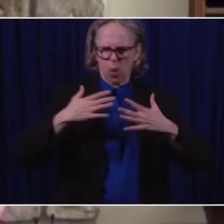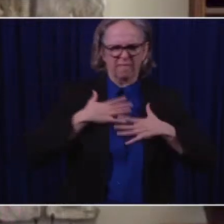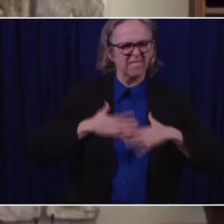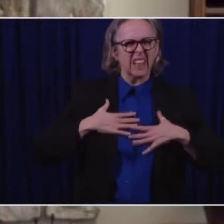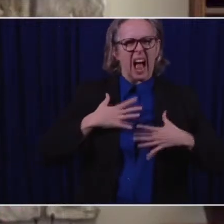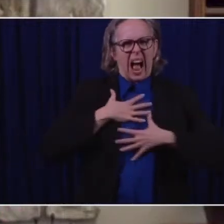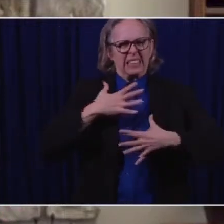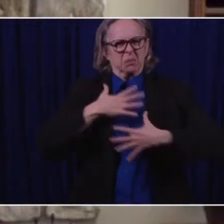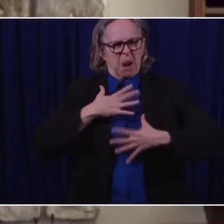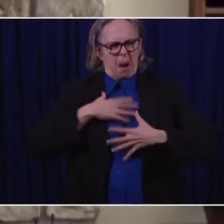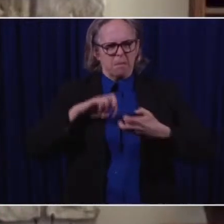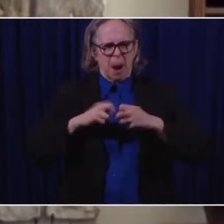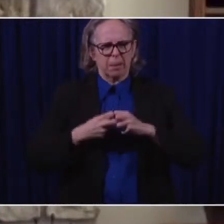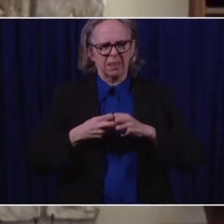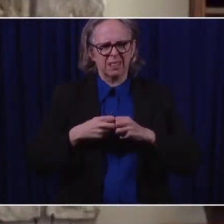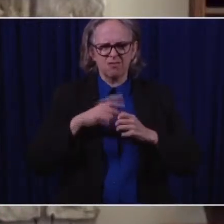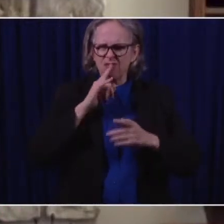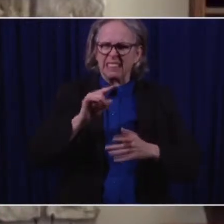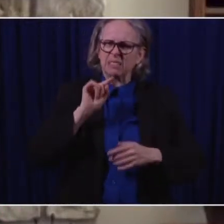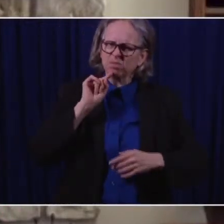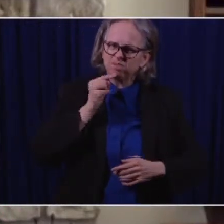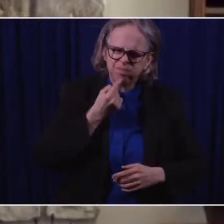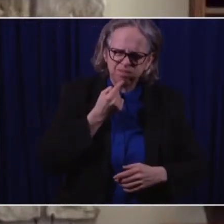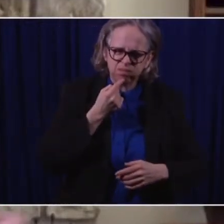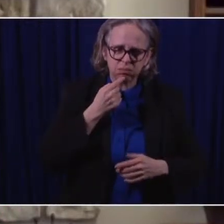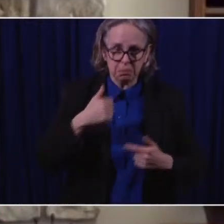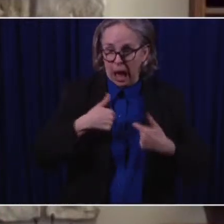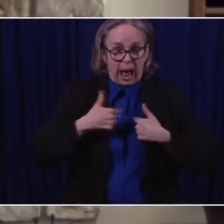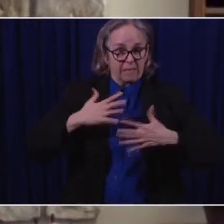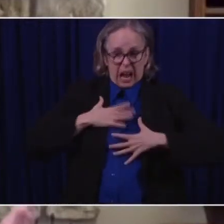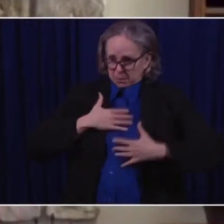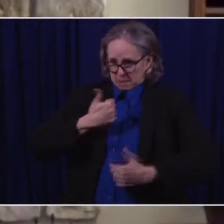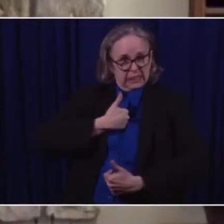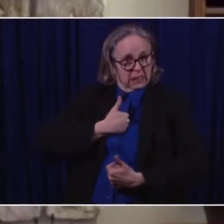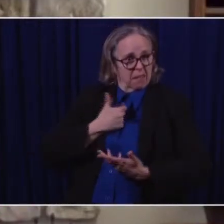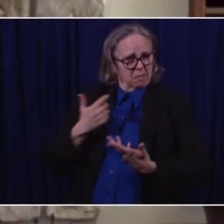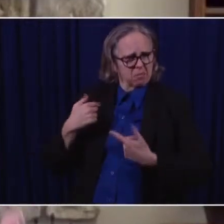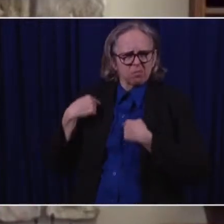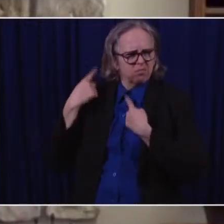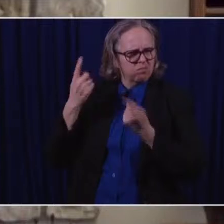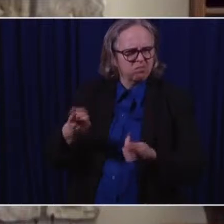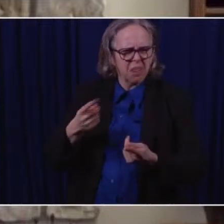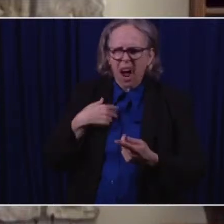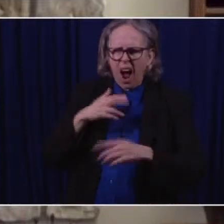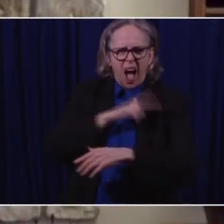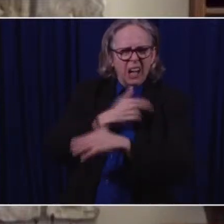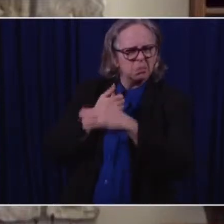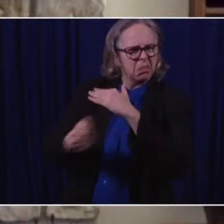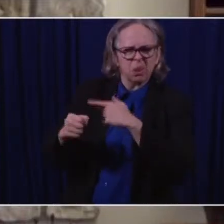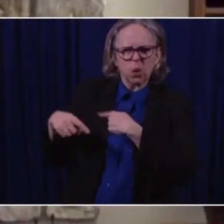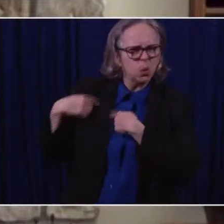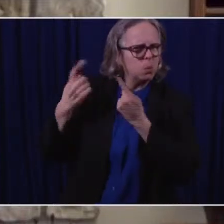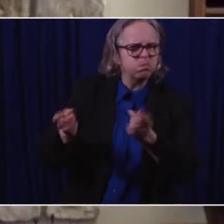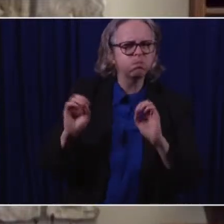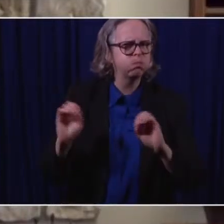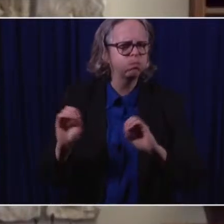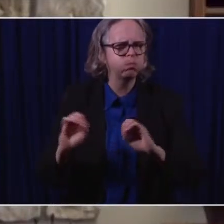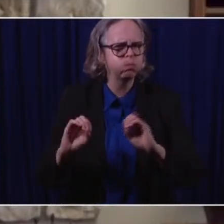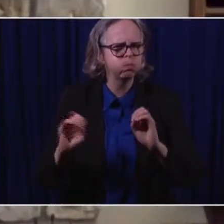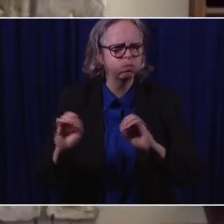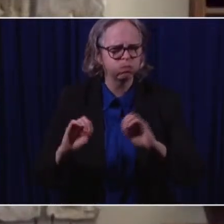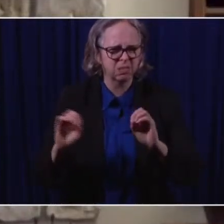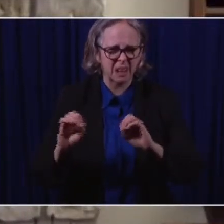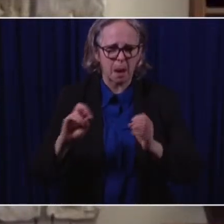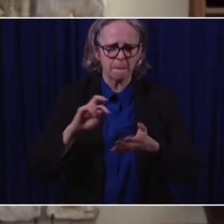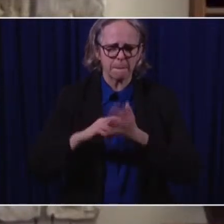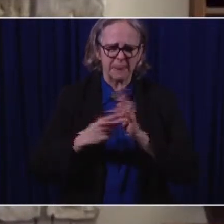severe asthma. I have asthma, but I've not been hospitalized for many, many years because of it. So I would not have